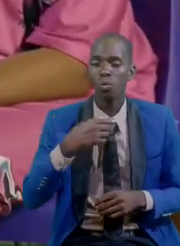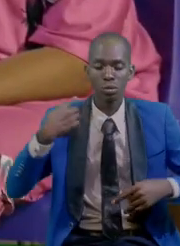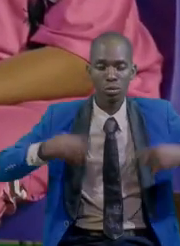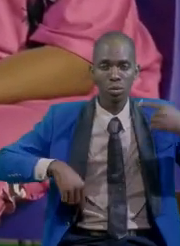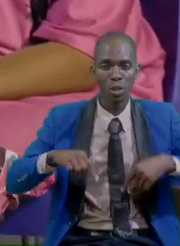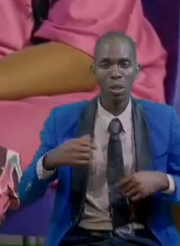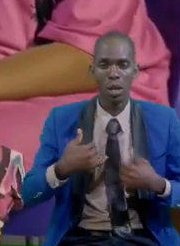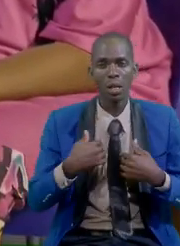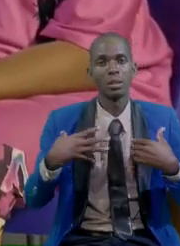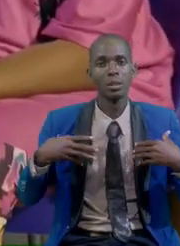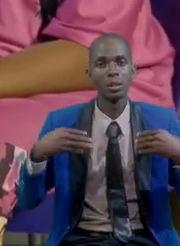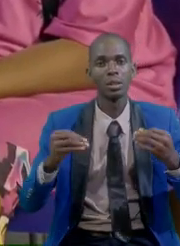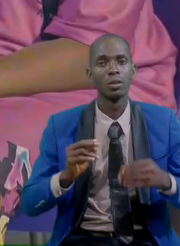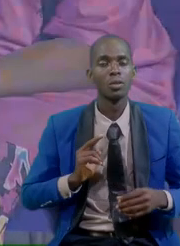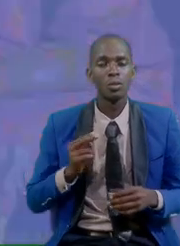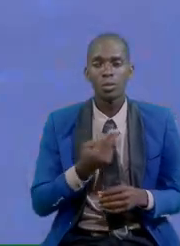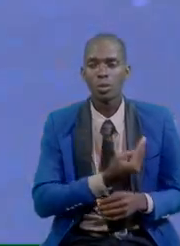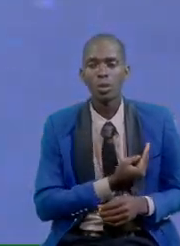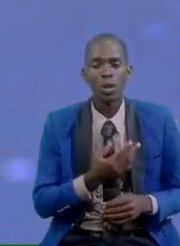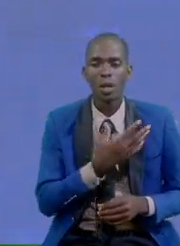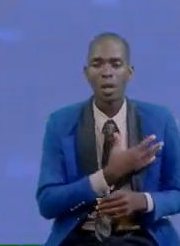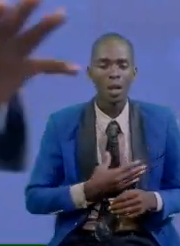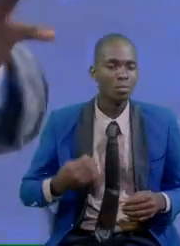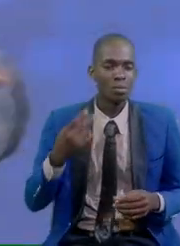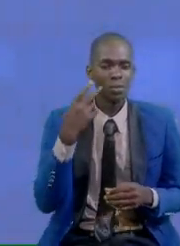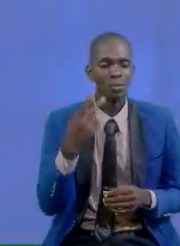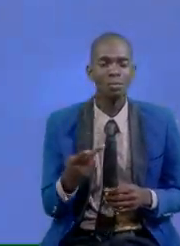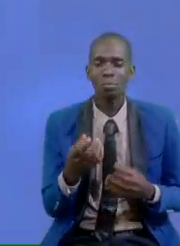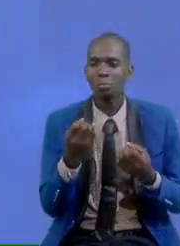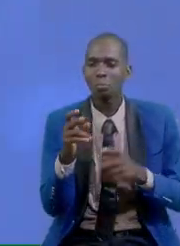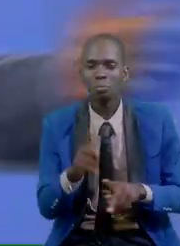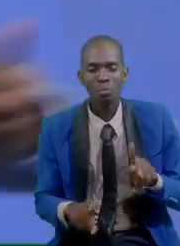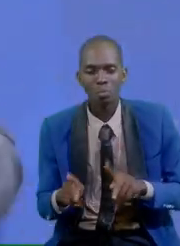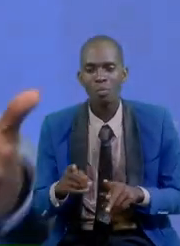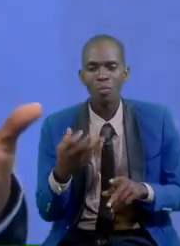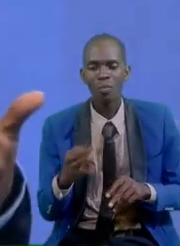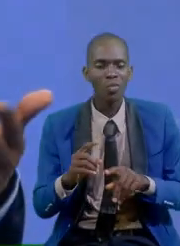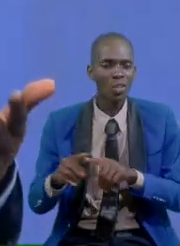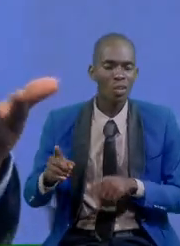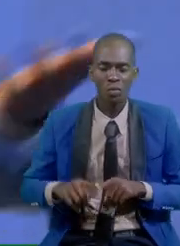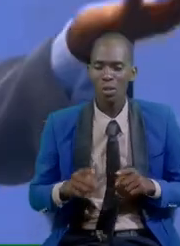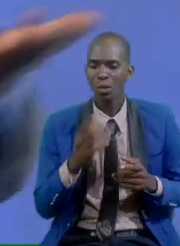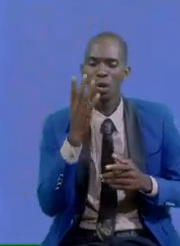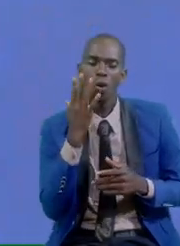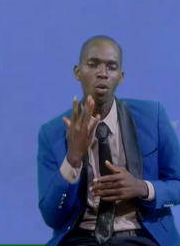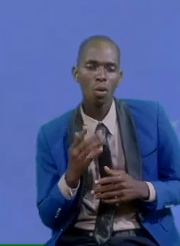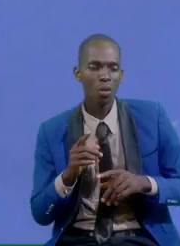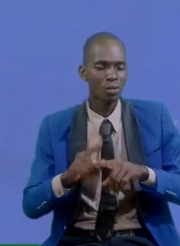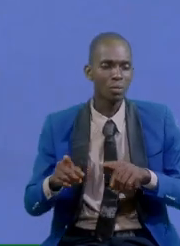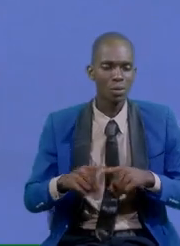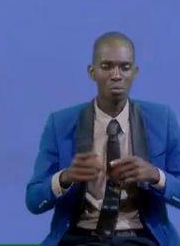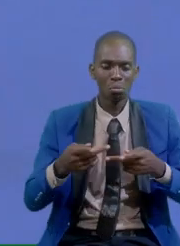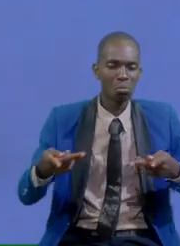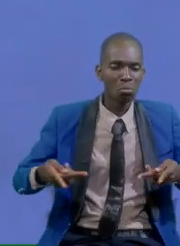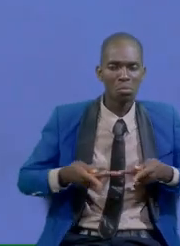many of many colors, of many shape, of many directions, and they come from here, they come from there. Not